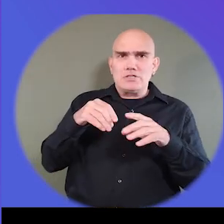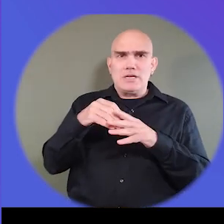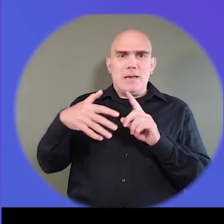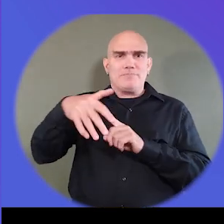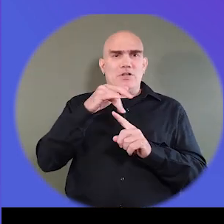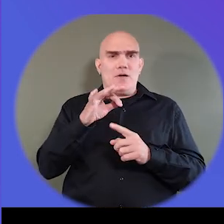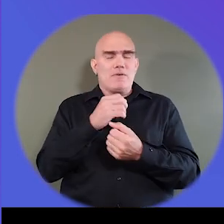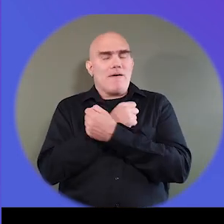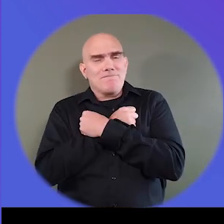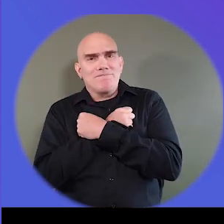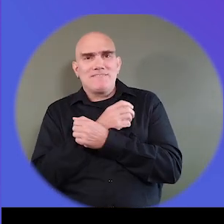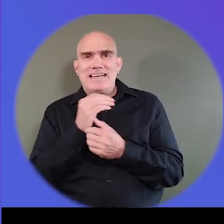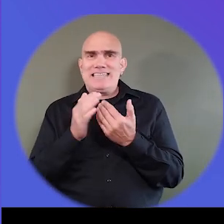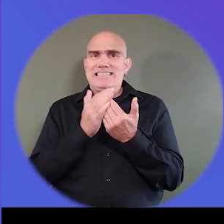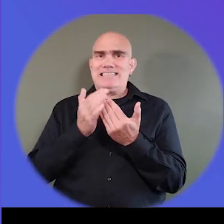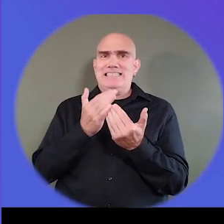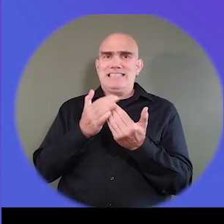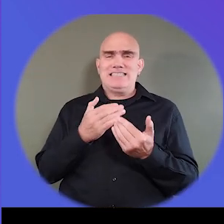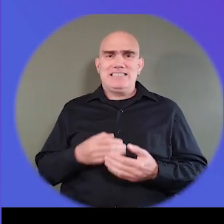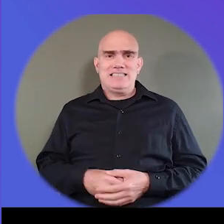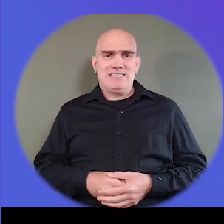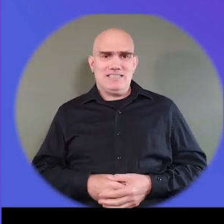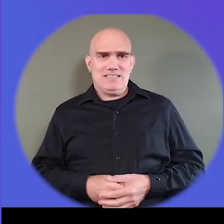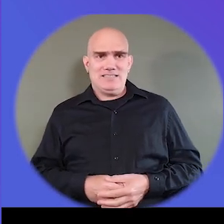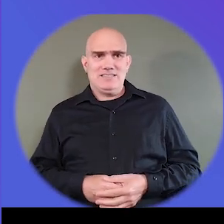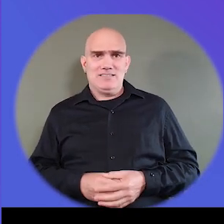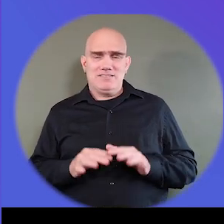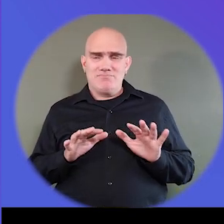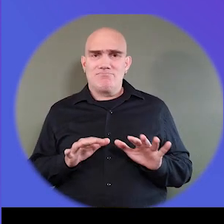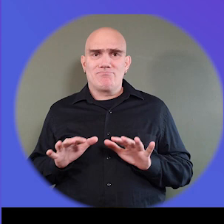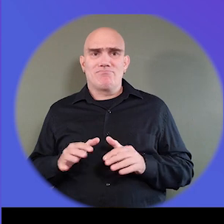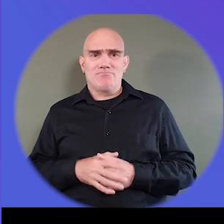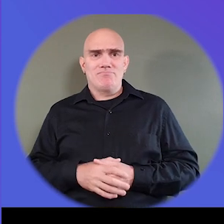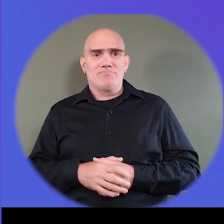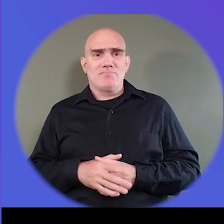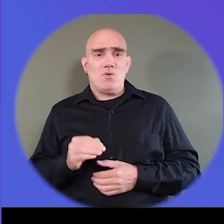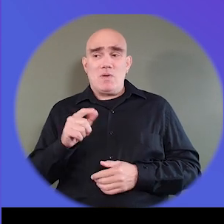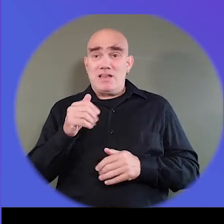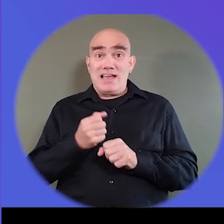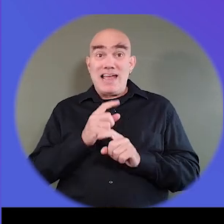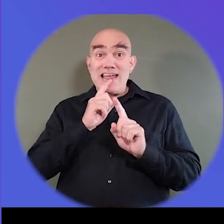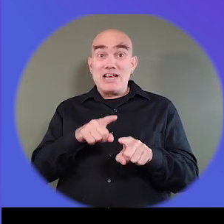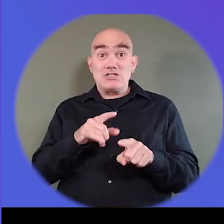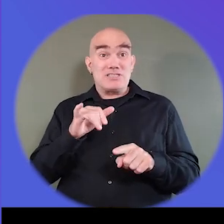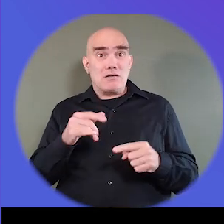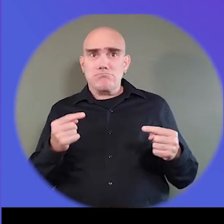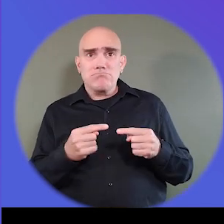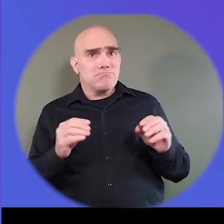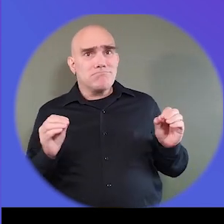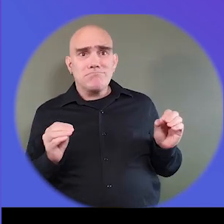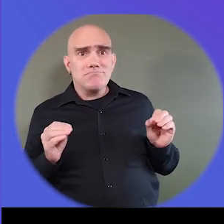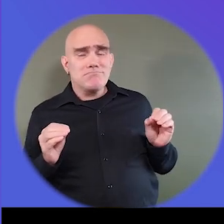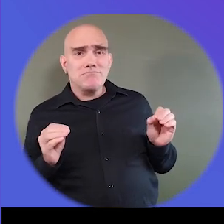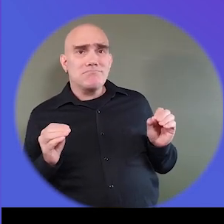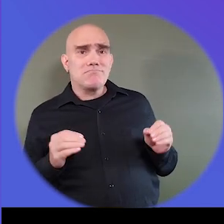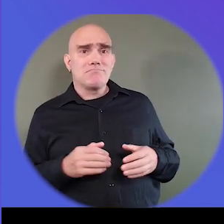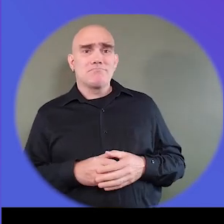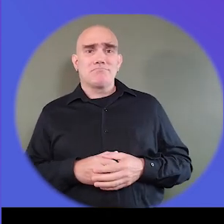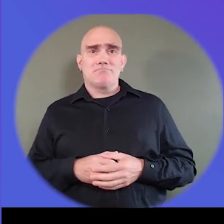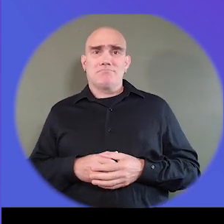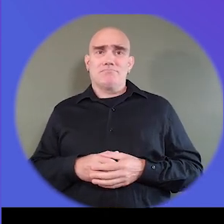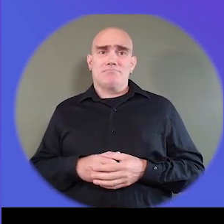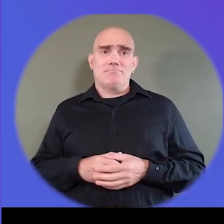ask questions in an atmosphere of love and ease, and where they can get answers that do no